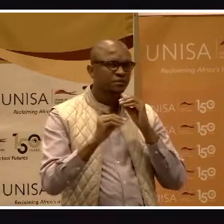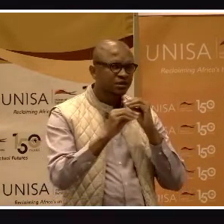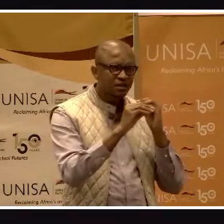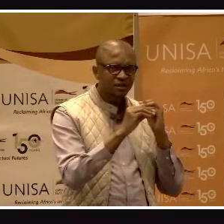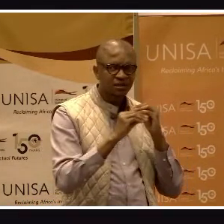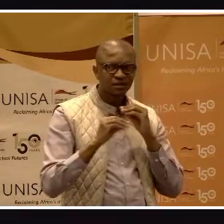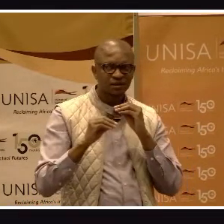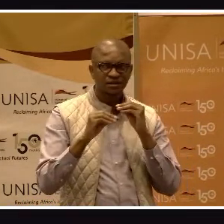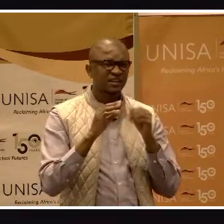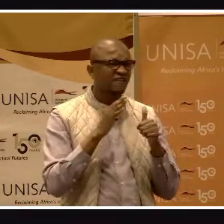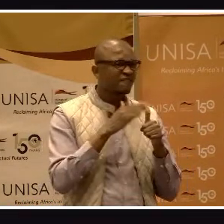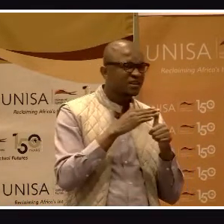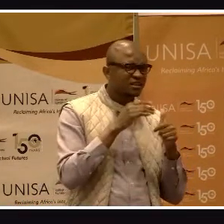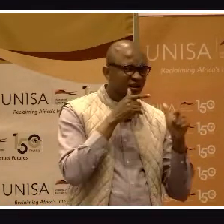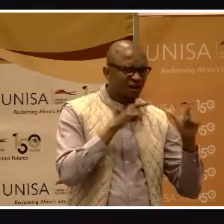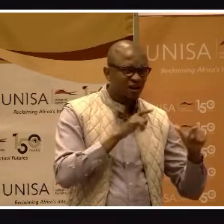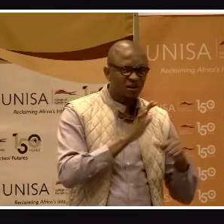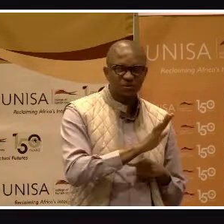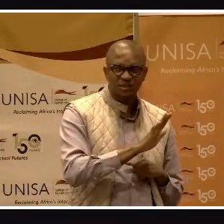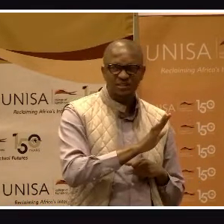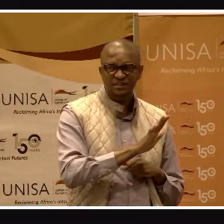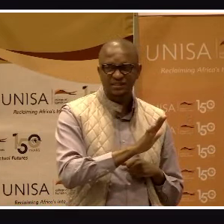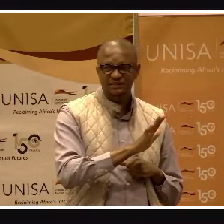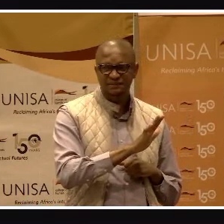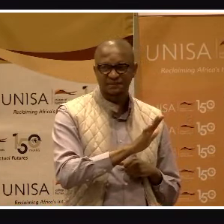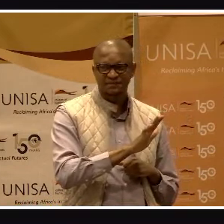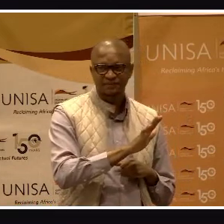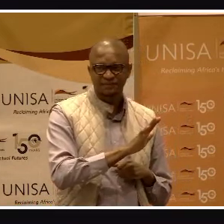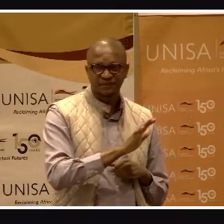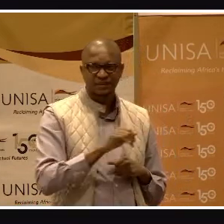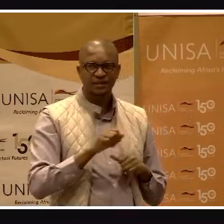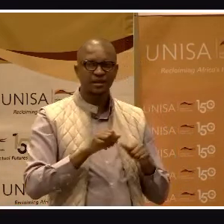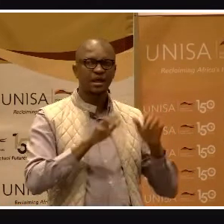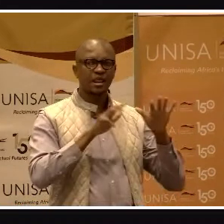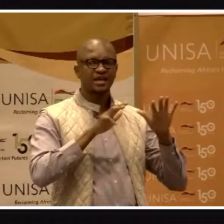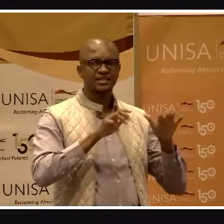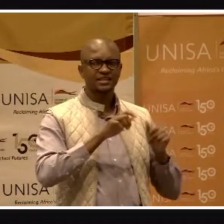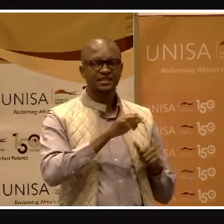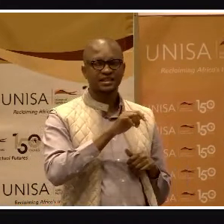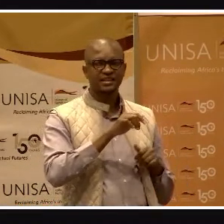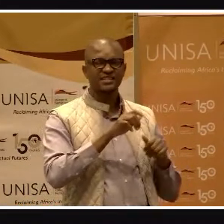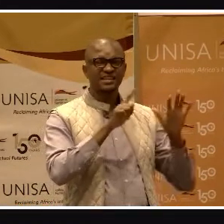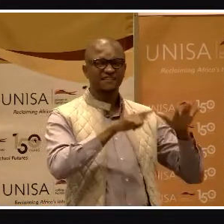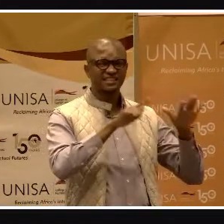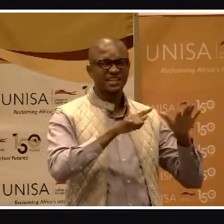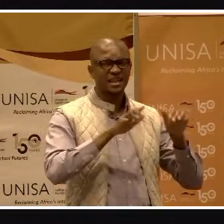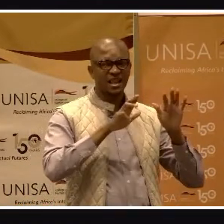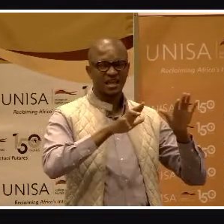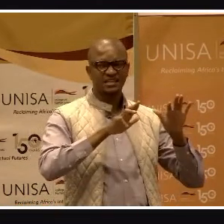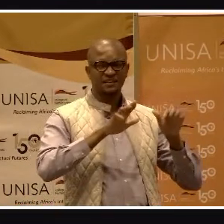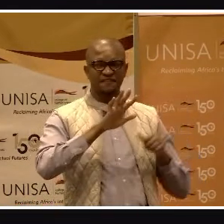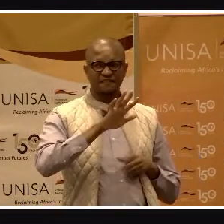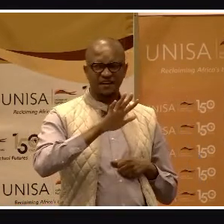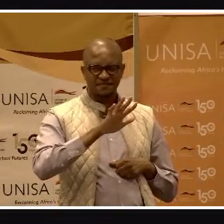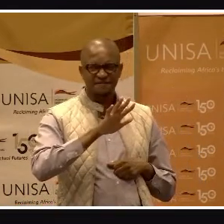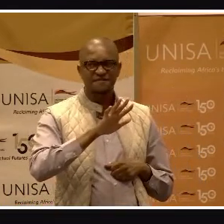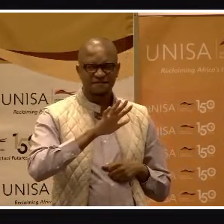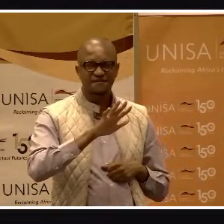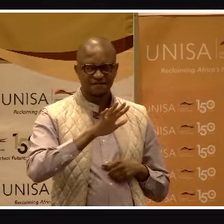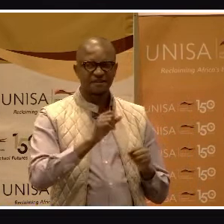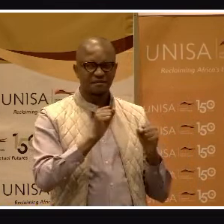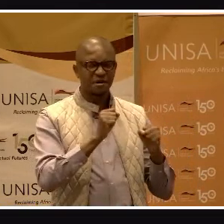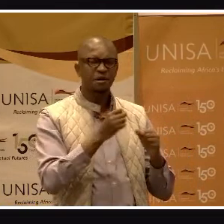in 1795 are either extinct or doomed. Okay, so despite the